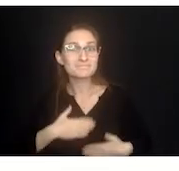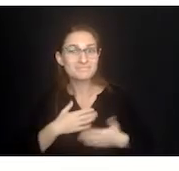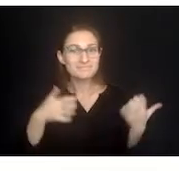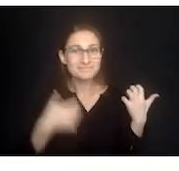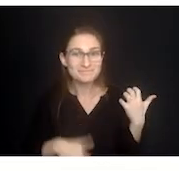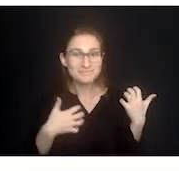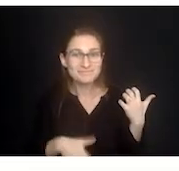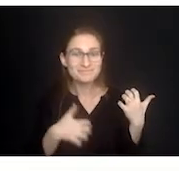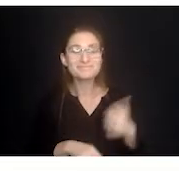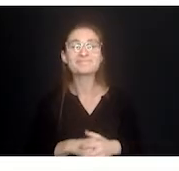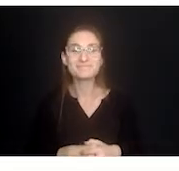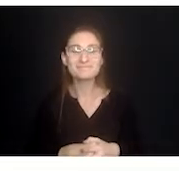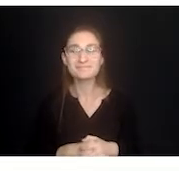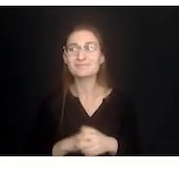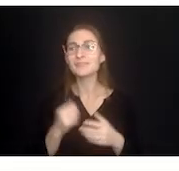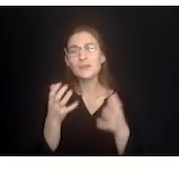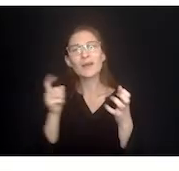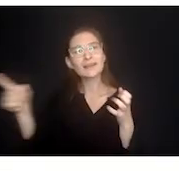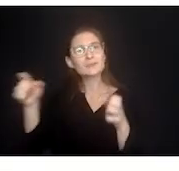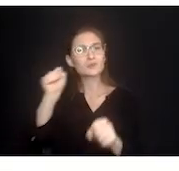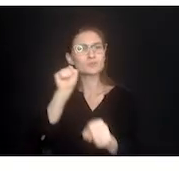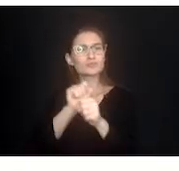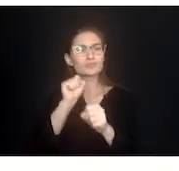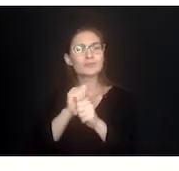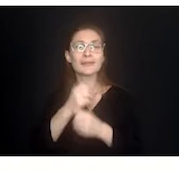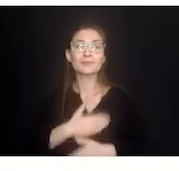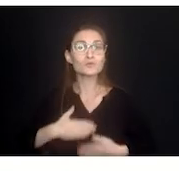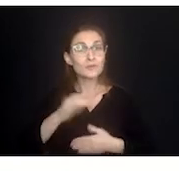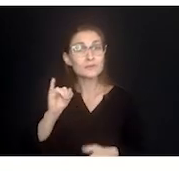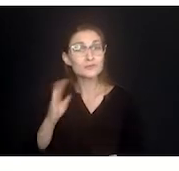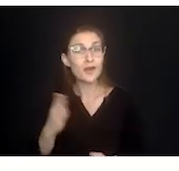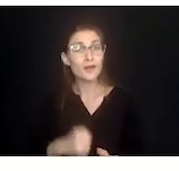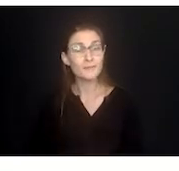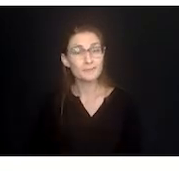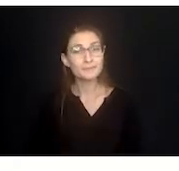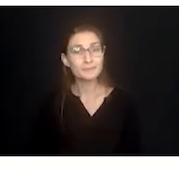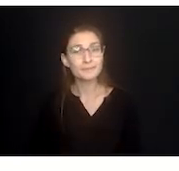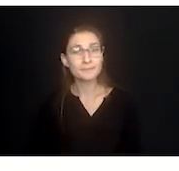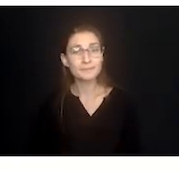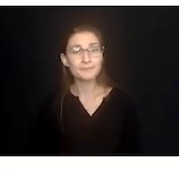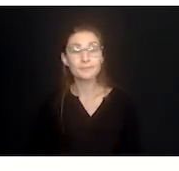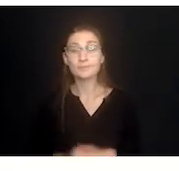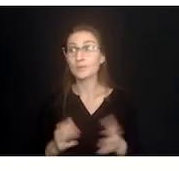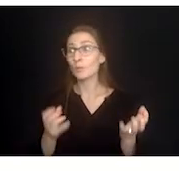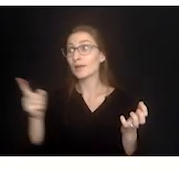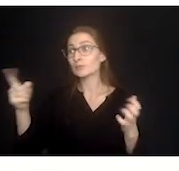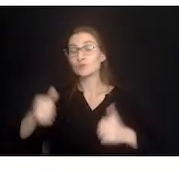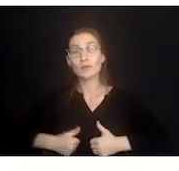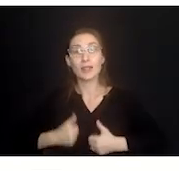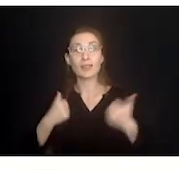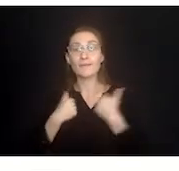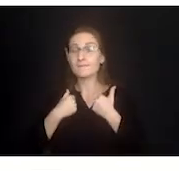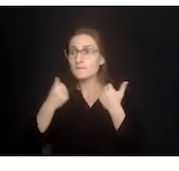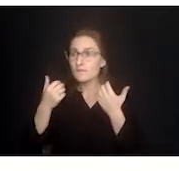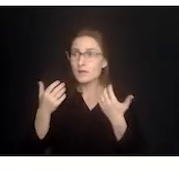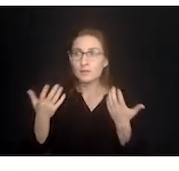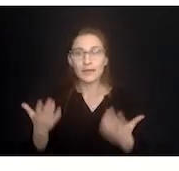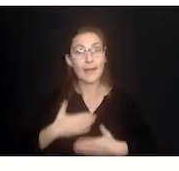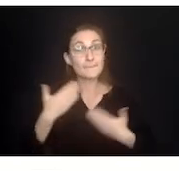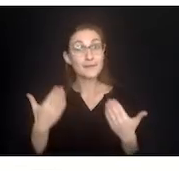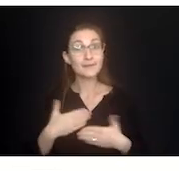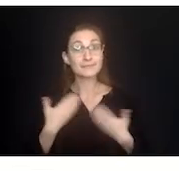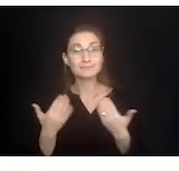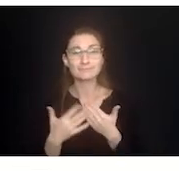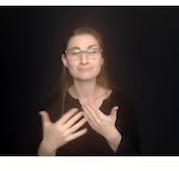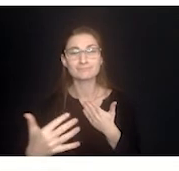this process that he does like the guitar. We want Richie to have a job and enjoy what he does. We want him to live a